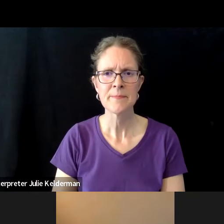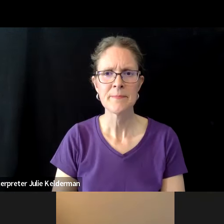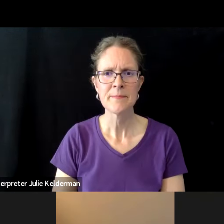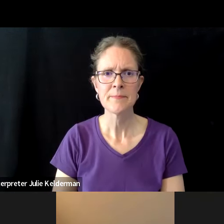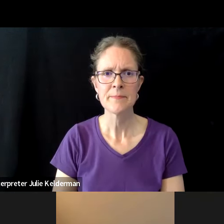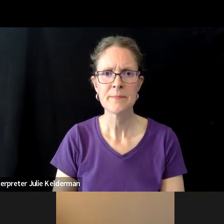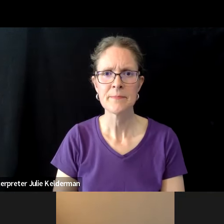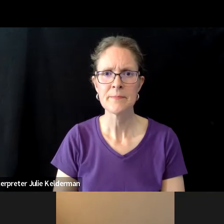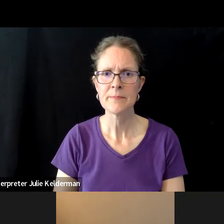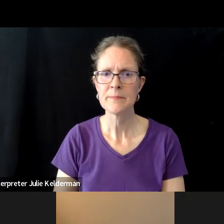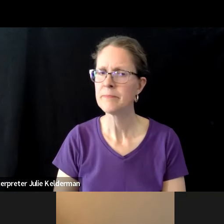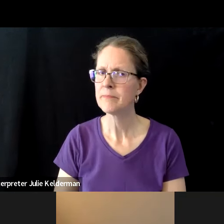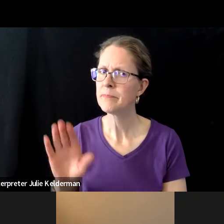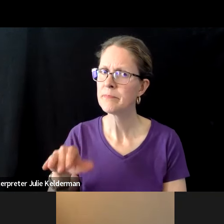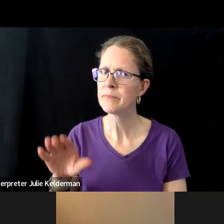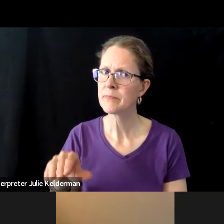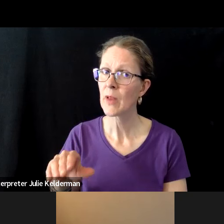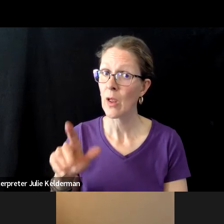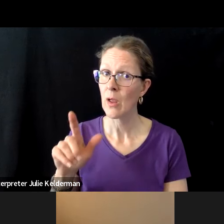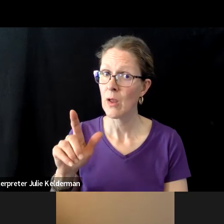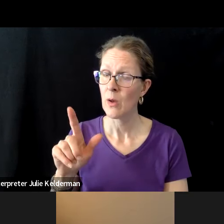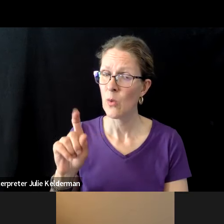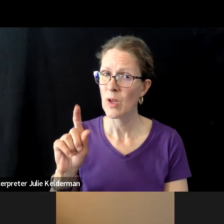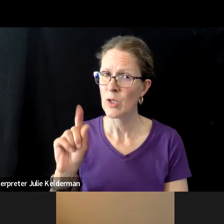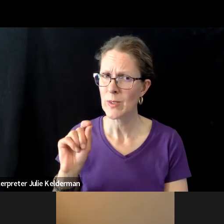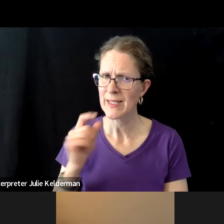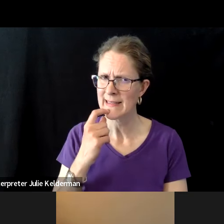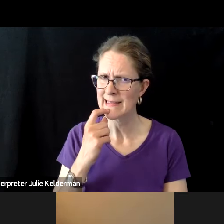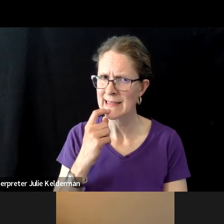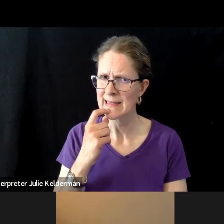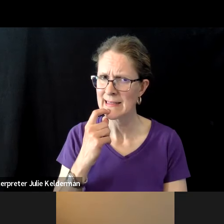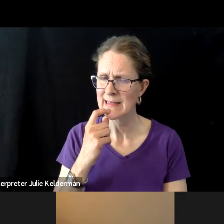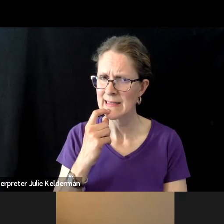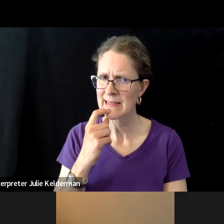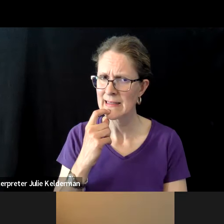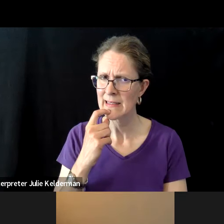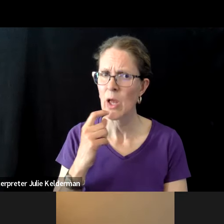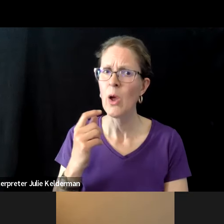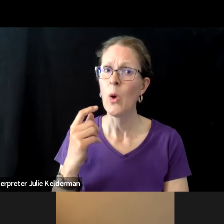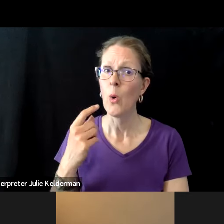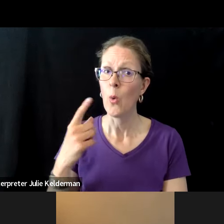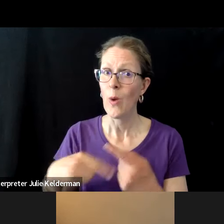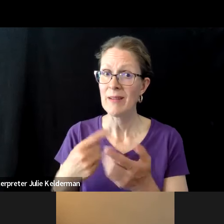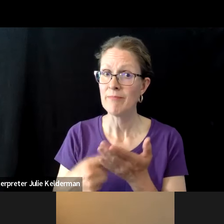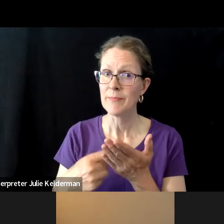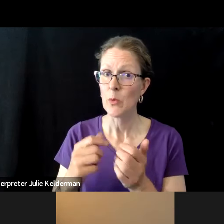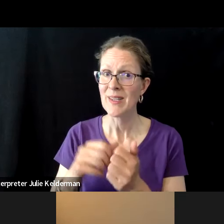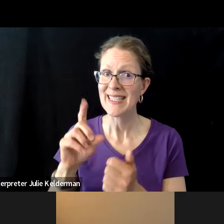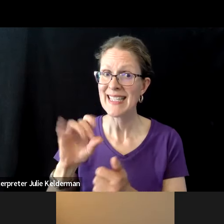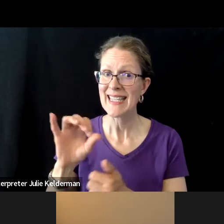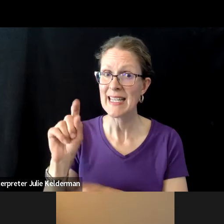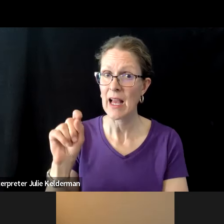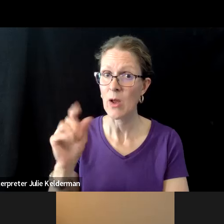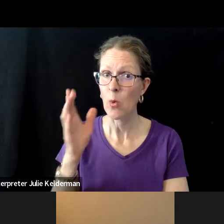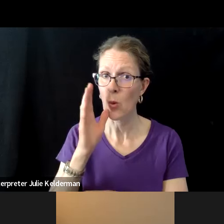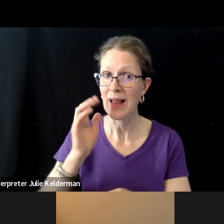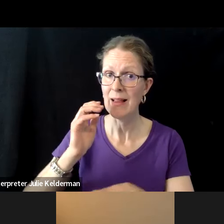Now, will there be, I mean, 120, will there be, with your discussions with DDOT, will there be a bus stop put